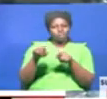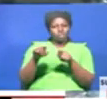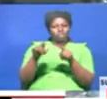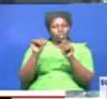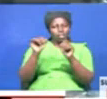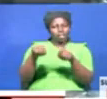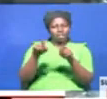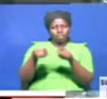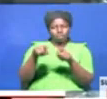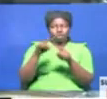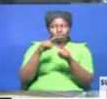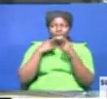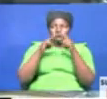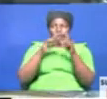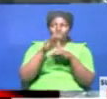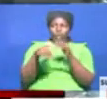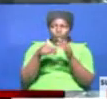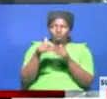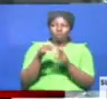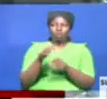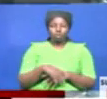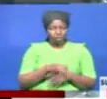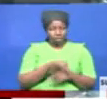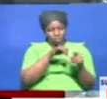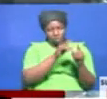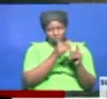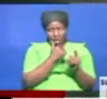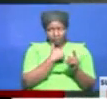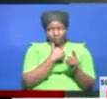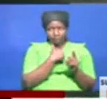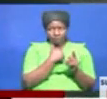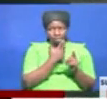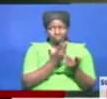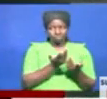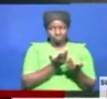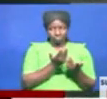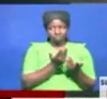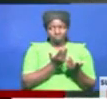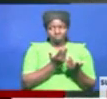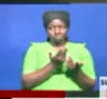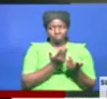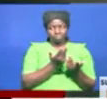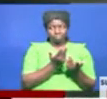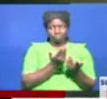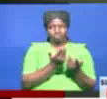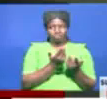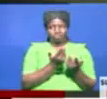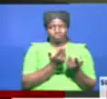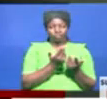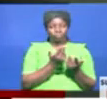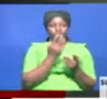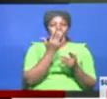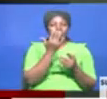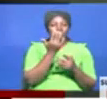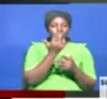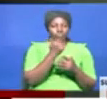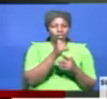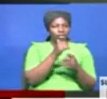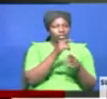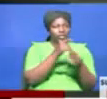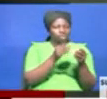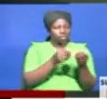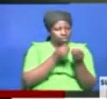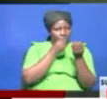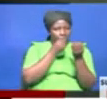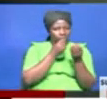from all constituencies. So did he have a prerogative to actually give the details as you come to a close? Did he have the prerogative to give the details before making